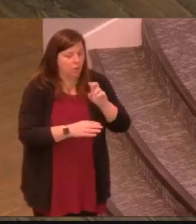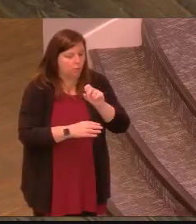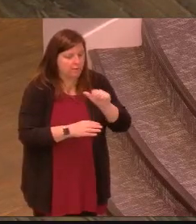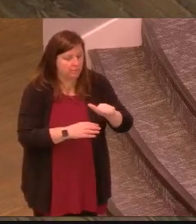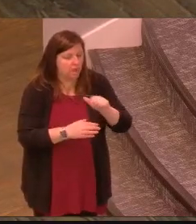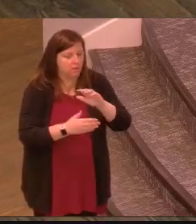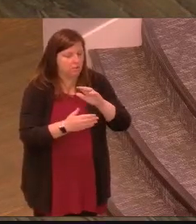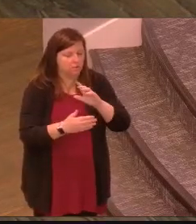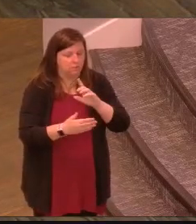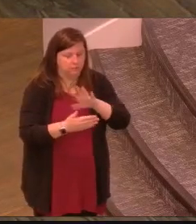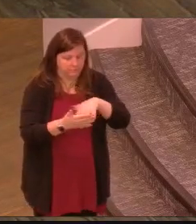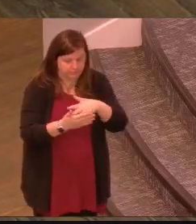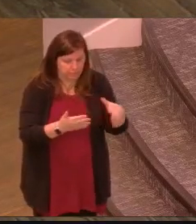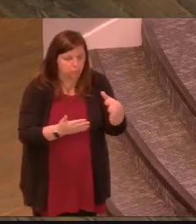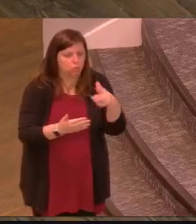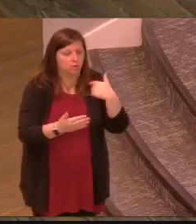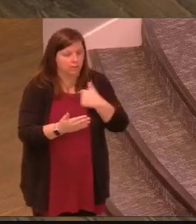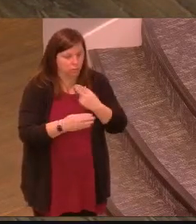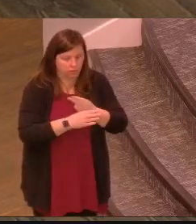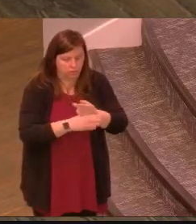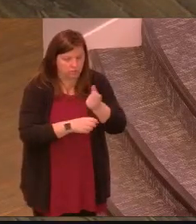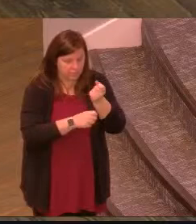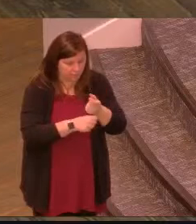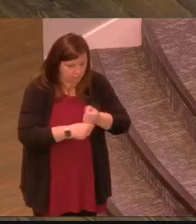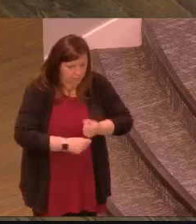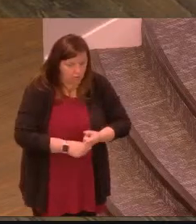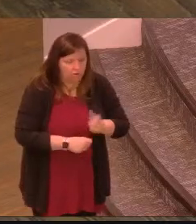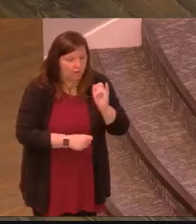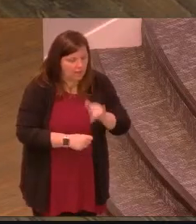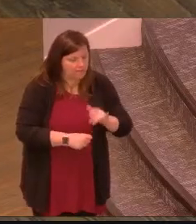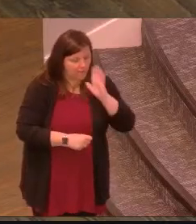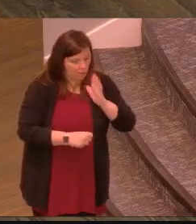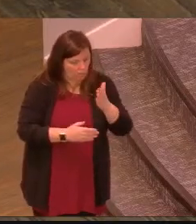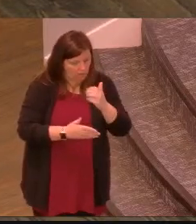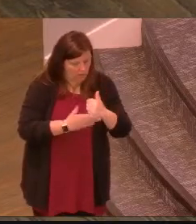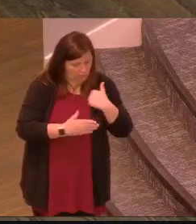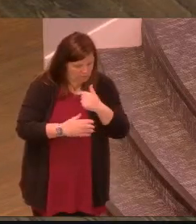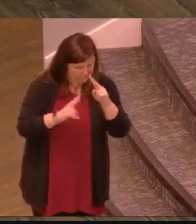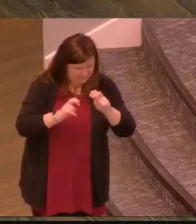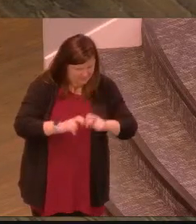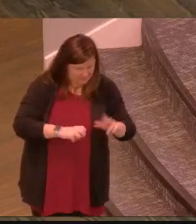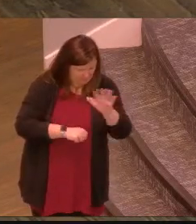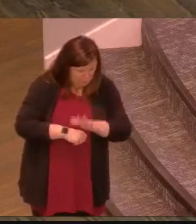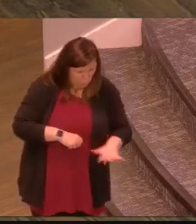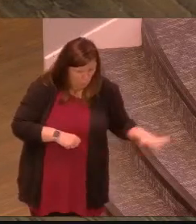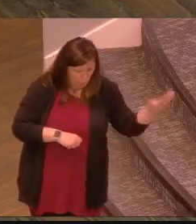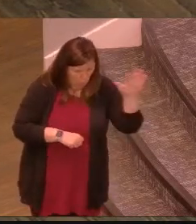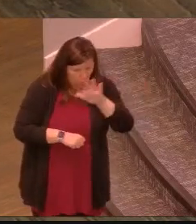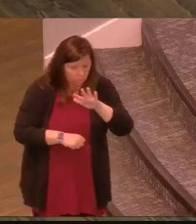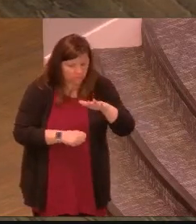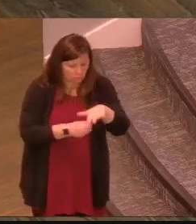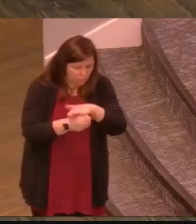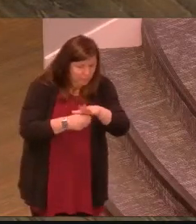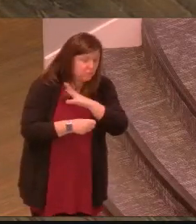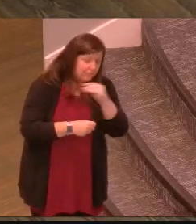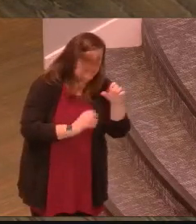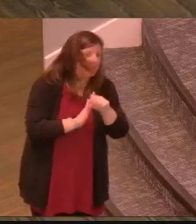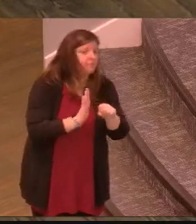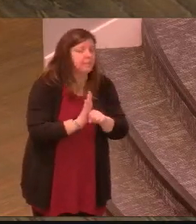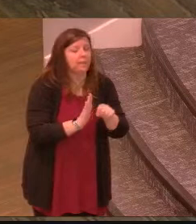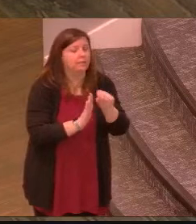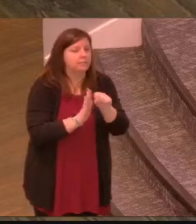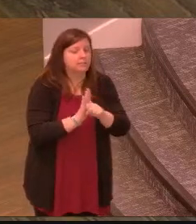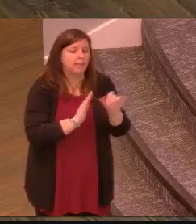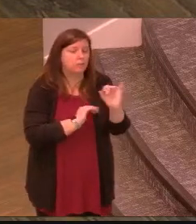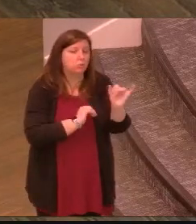gives us a good picture across not only our region but across the state in terms of what are